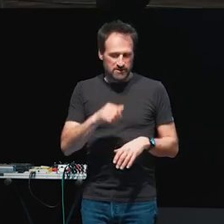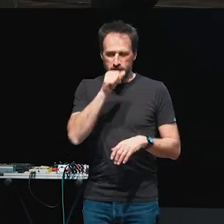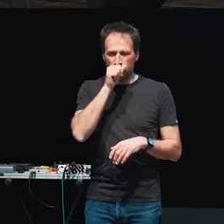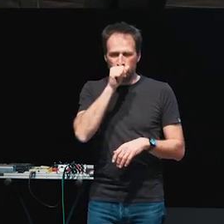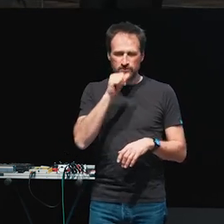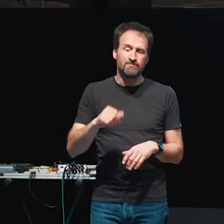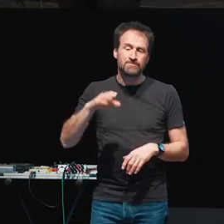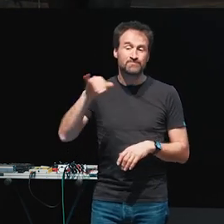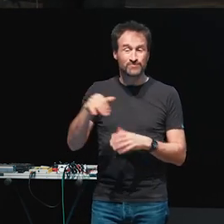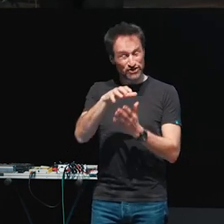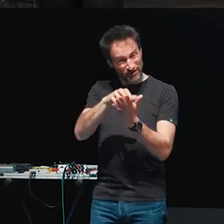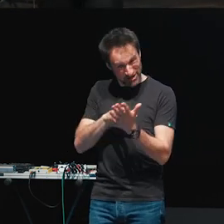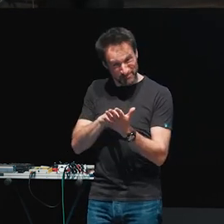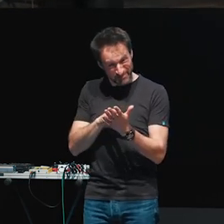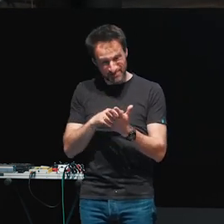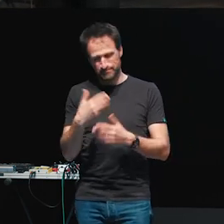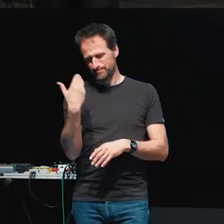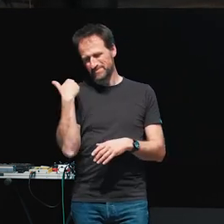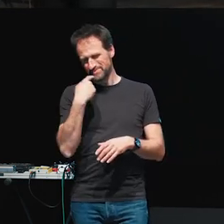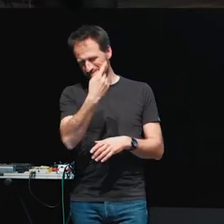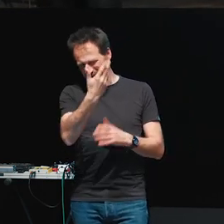these frameworks are backed by